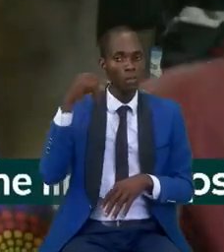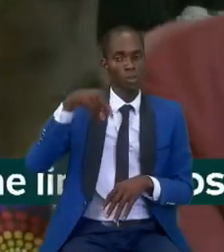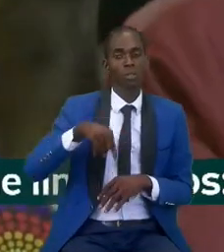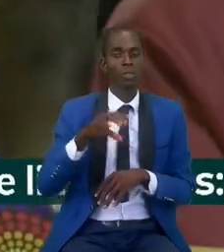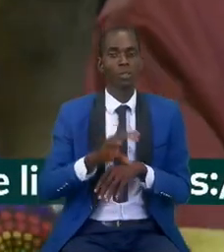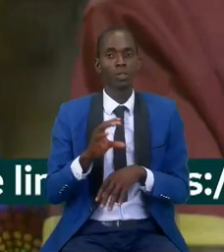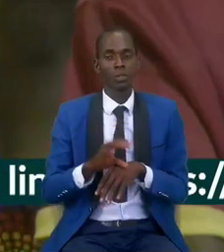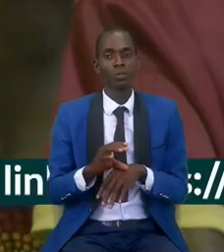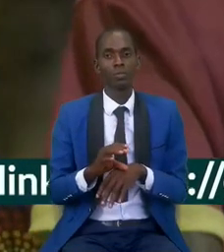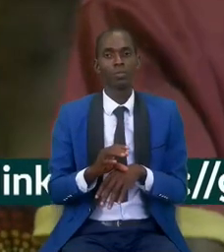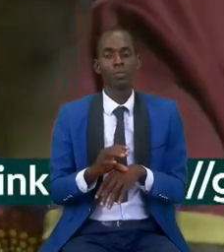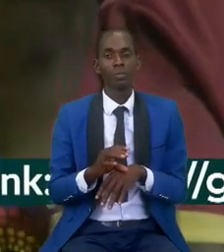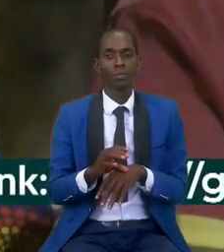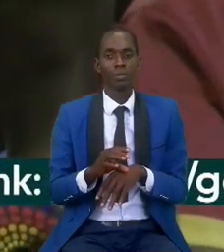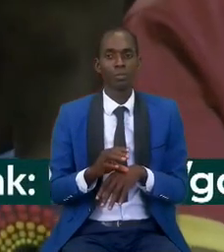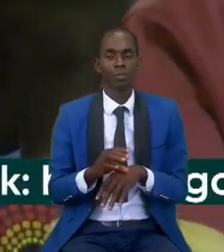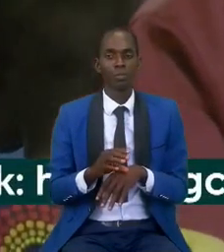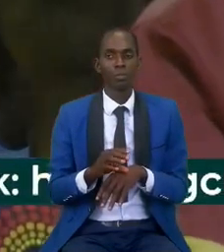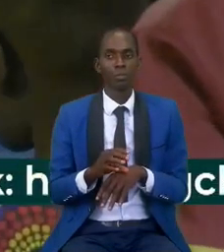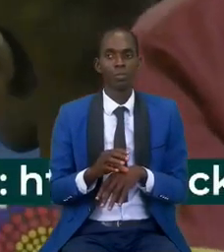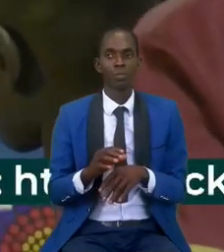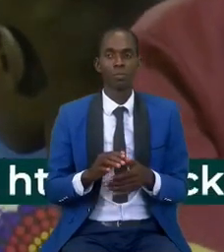the polite Bible Church headquarters